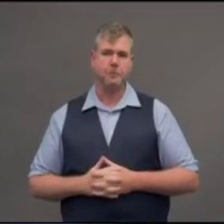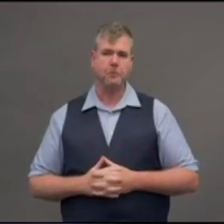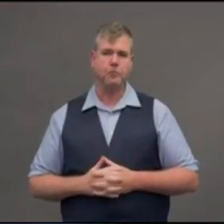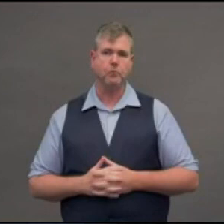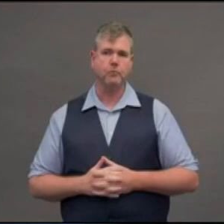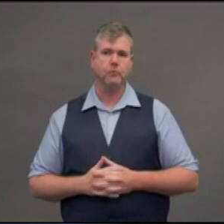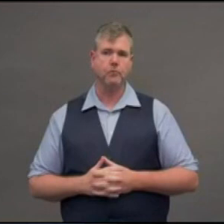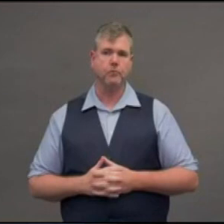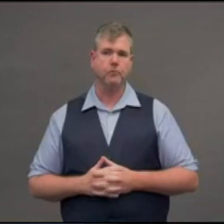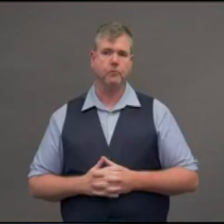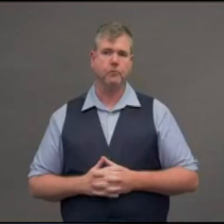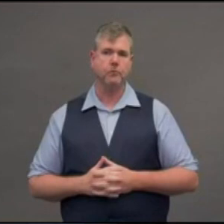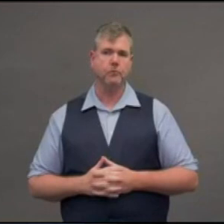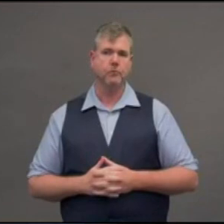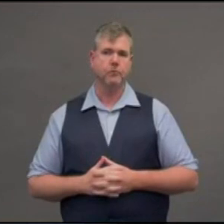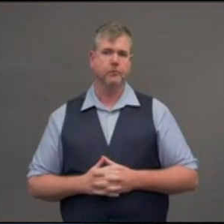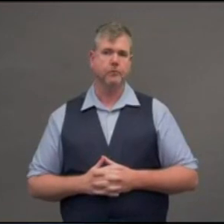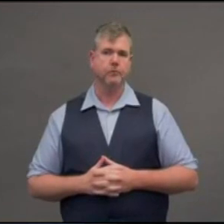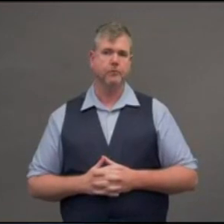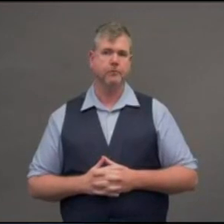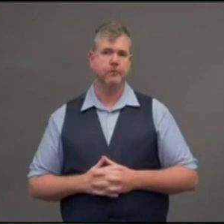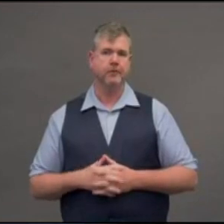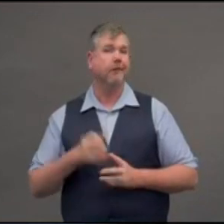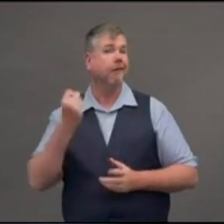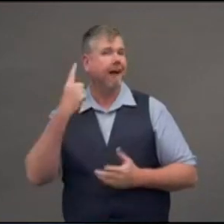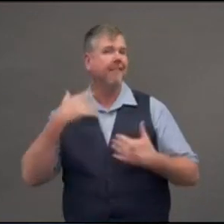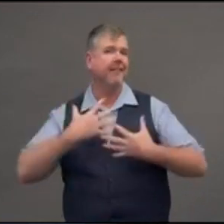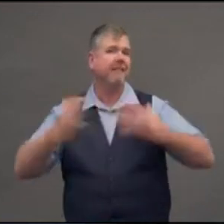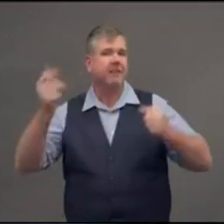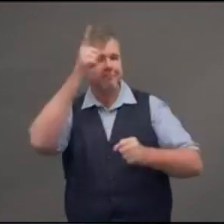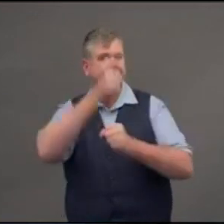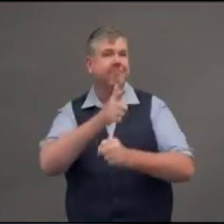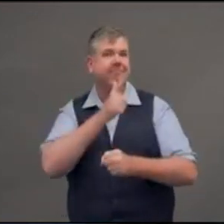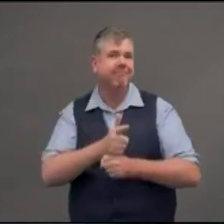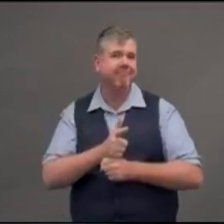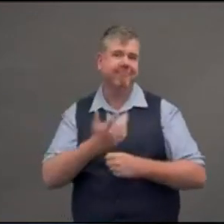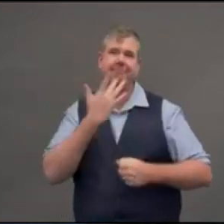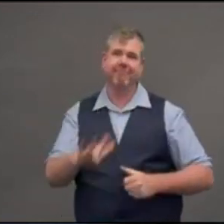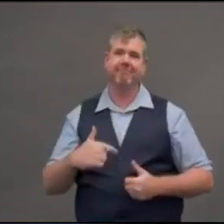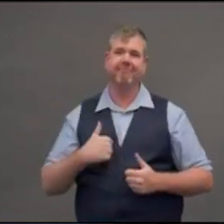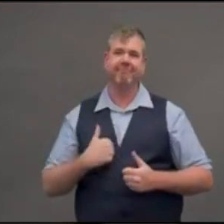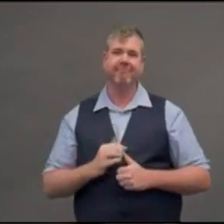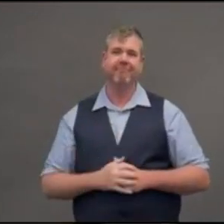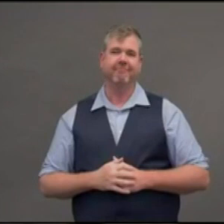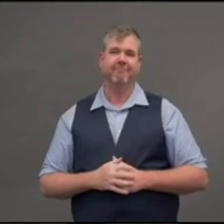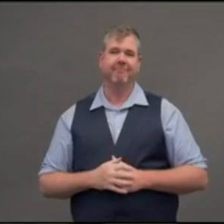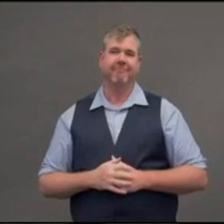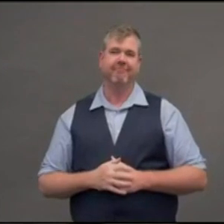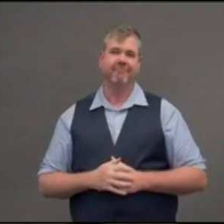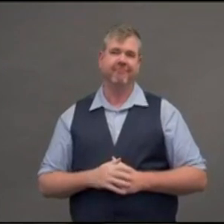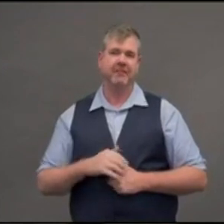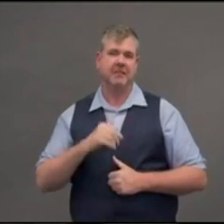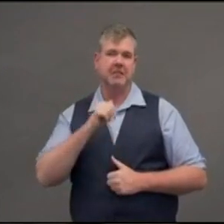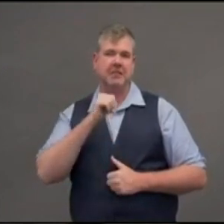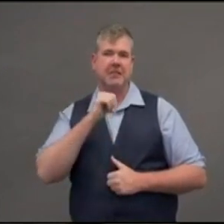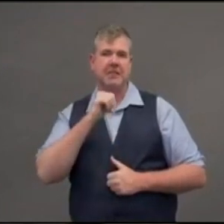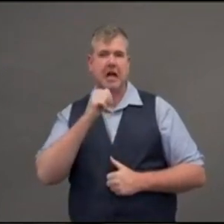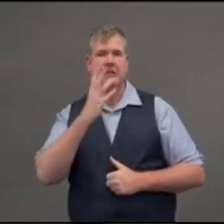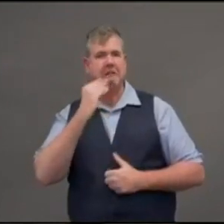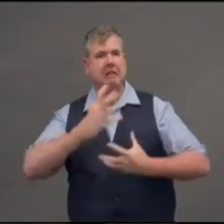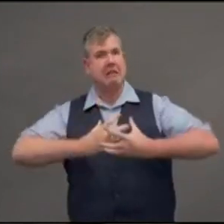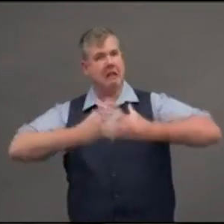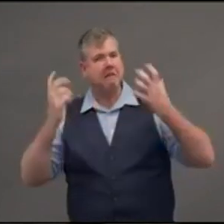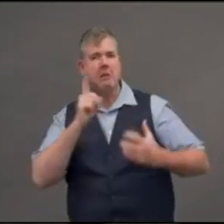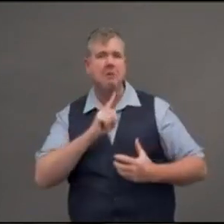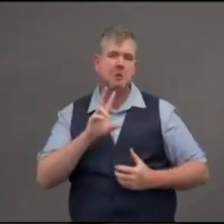with that I have a lot of siblings, so I haven't experienced a lot of loneliness because I get to talk with them